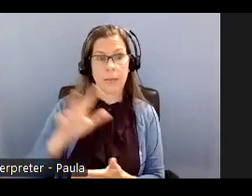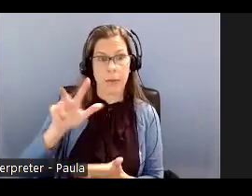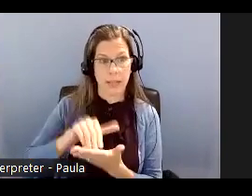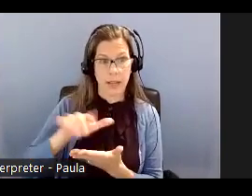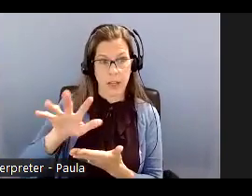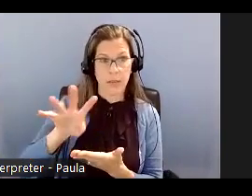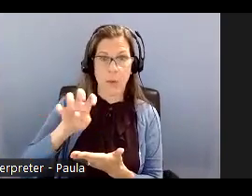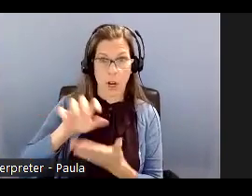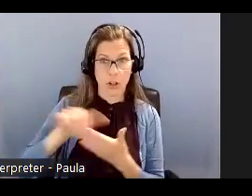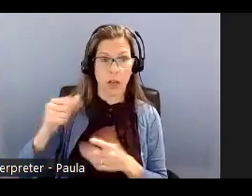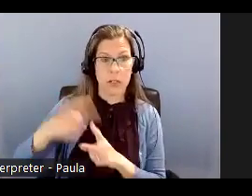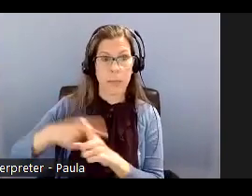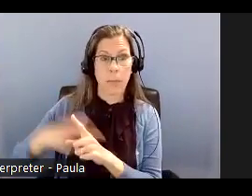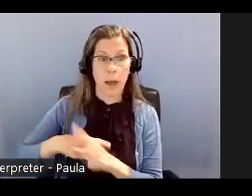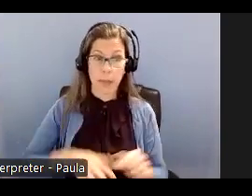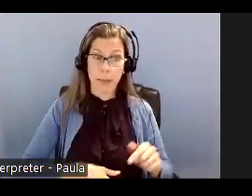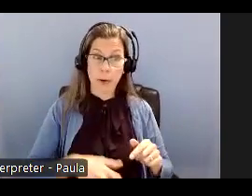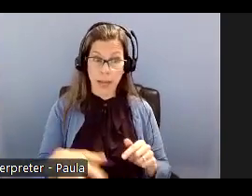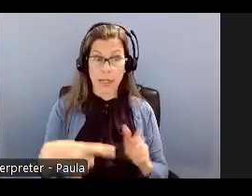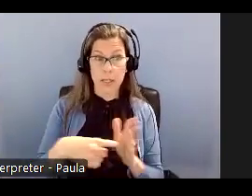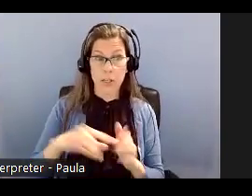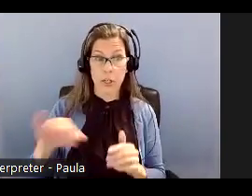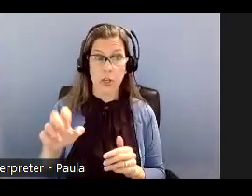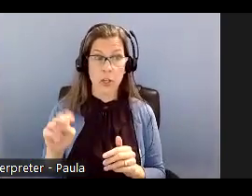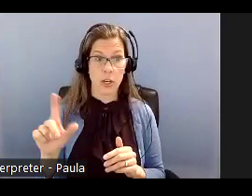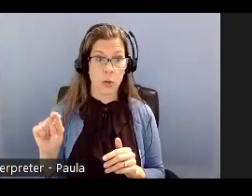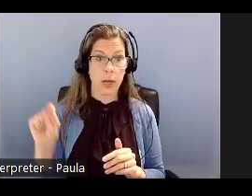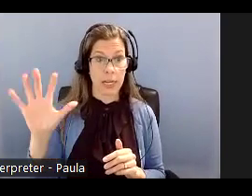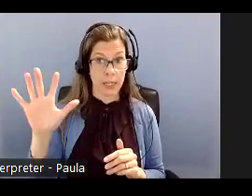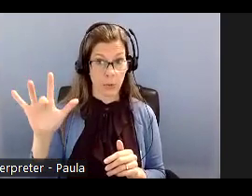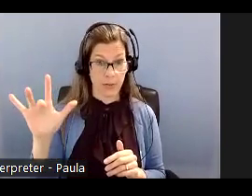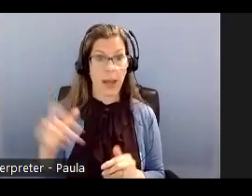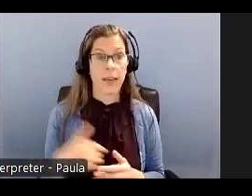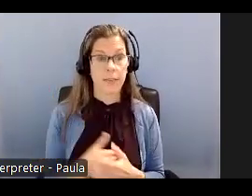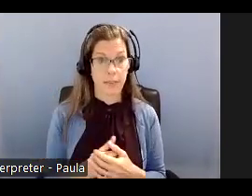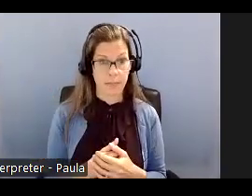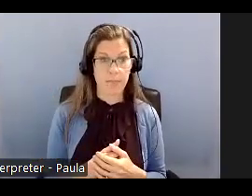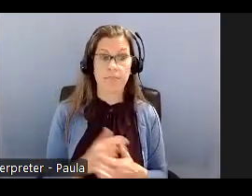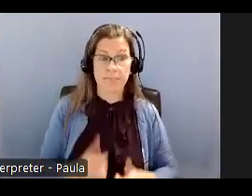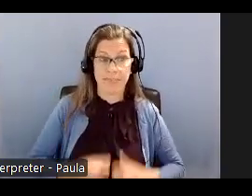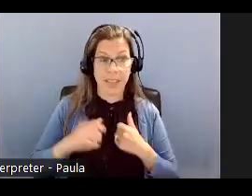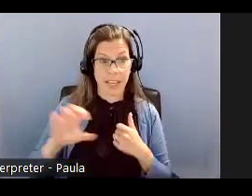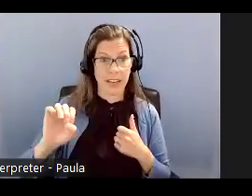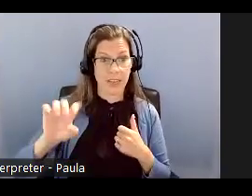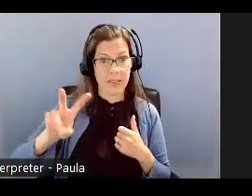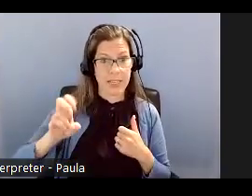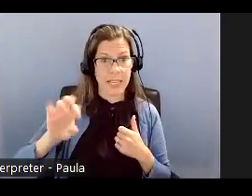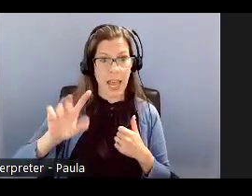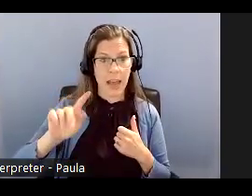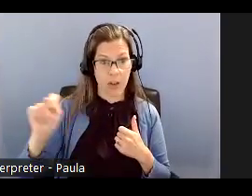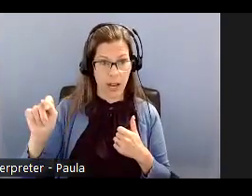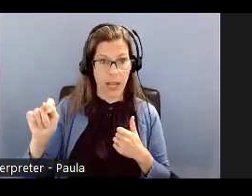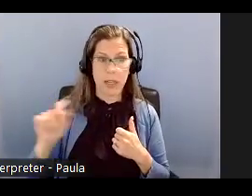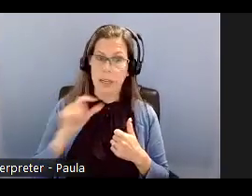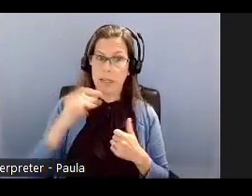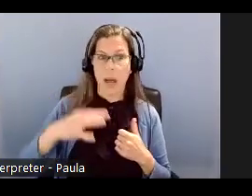a month. She's pregnant and due in January of 2025. She lives in Everett. Carmen is now